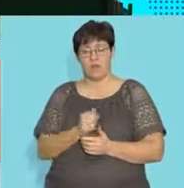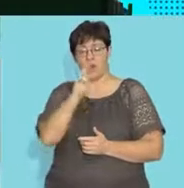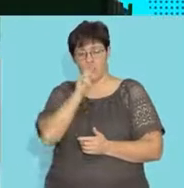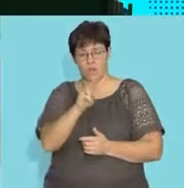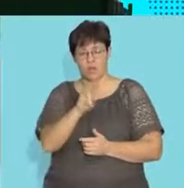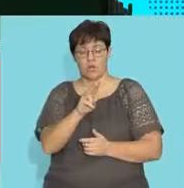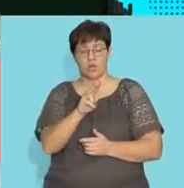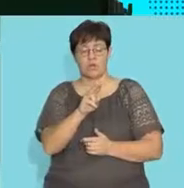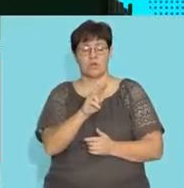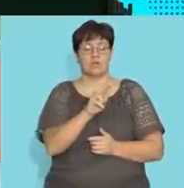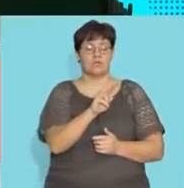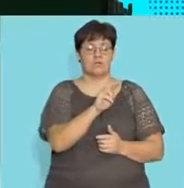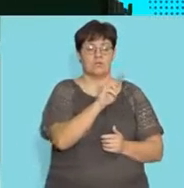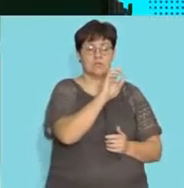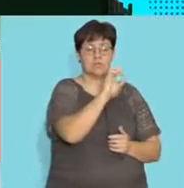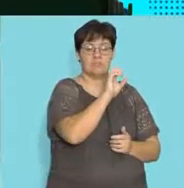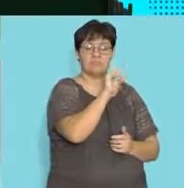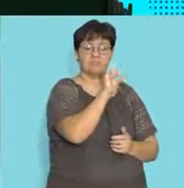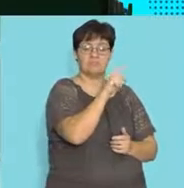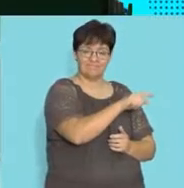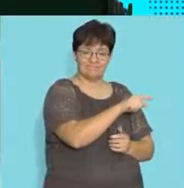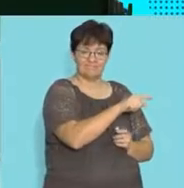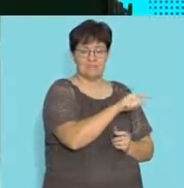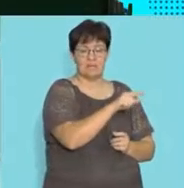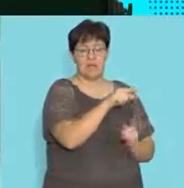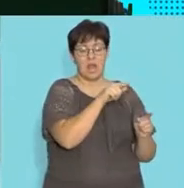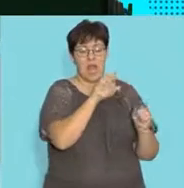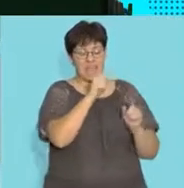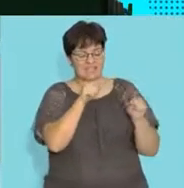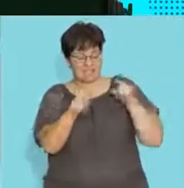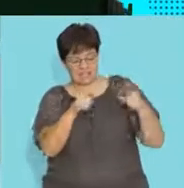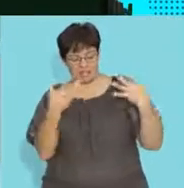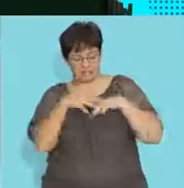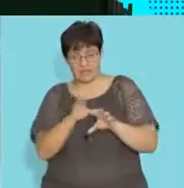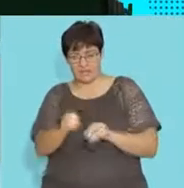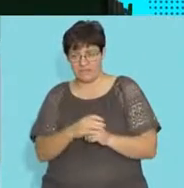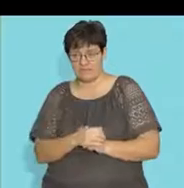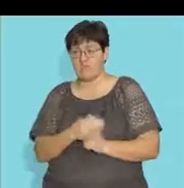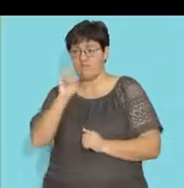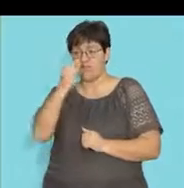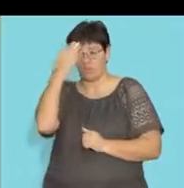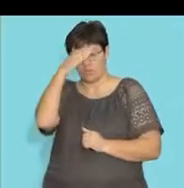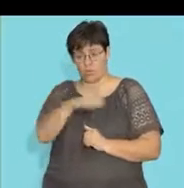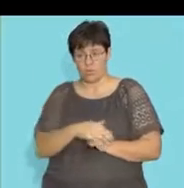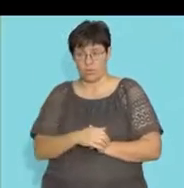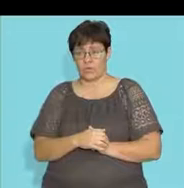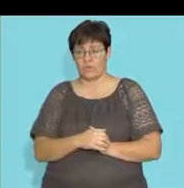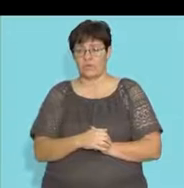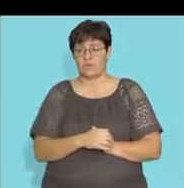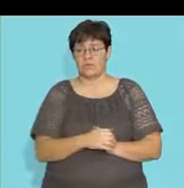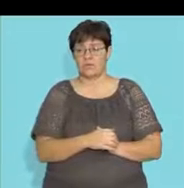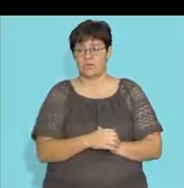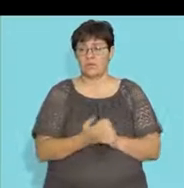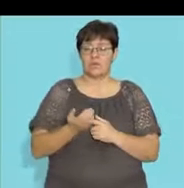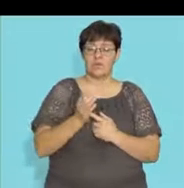at the sodium hydroxide that's titrated against the ethanoic acid. Firstly, we need to